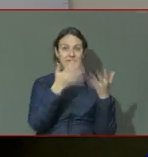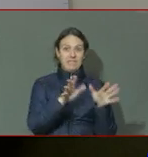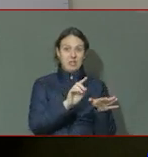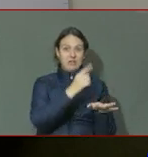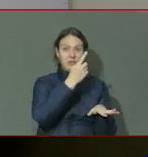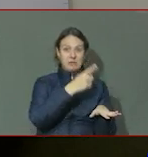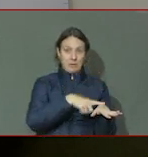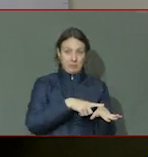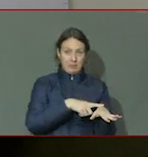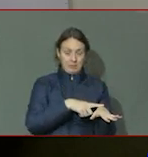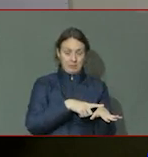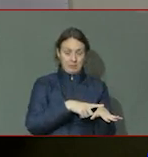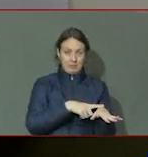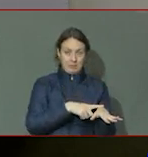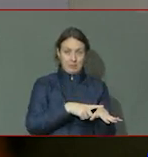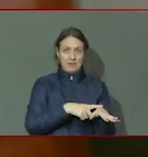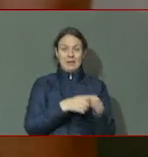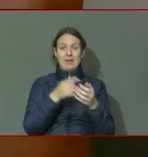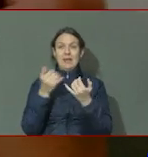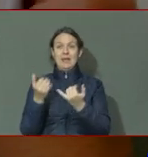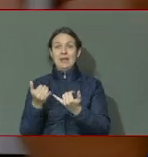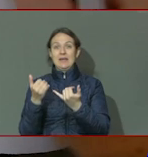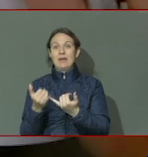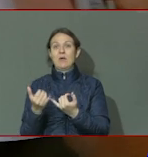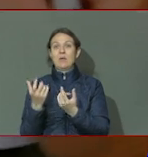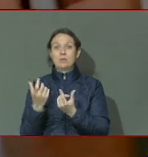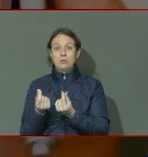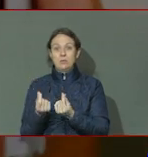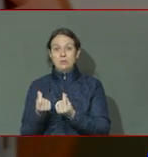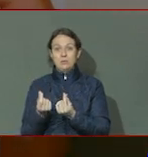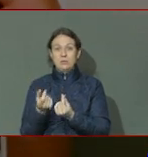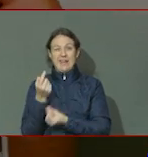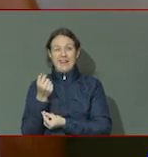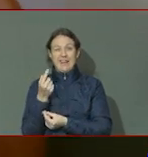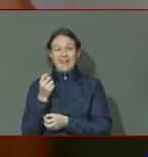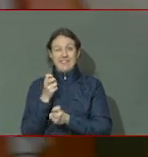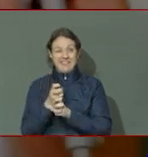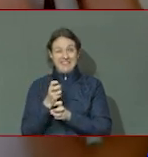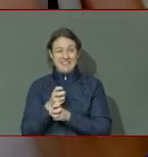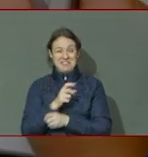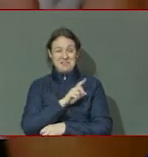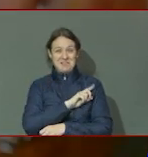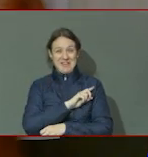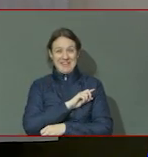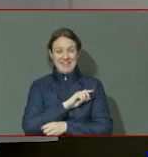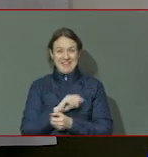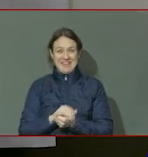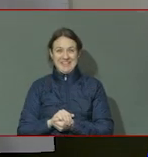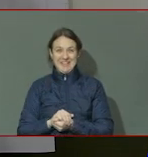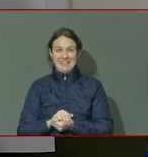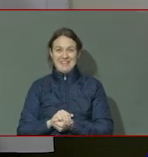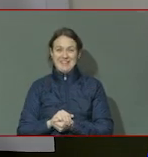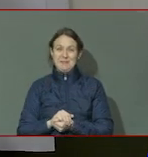So now, what I must do here, and this is a difficult one, but I wanted this to do it for